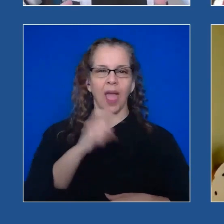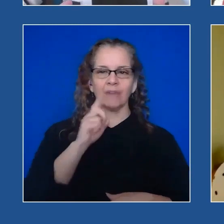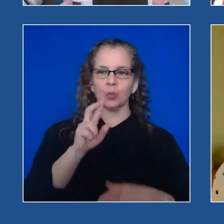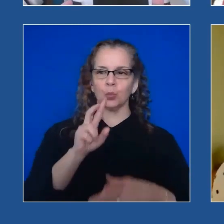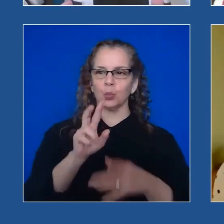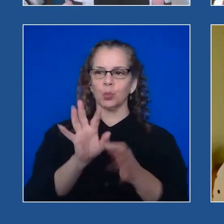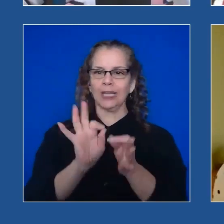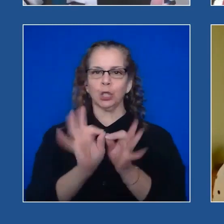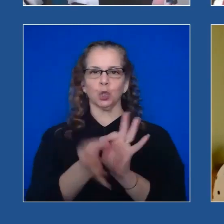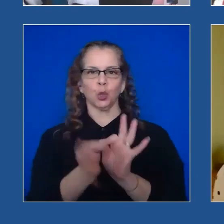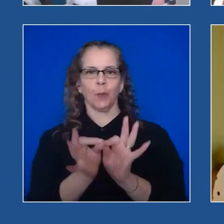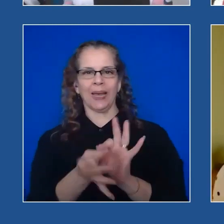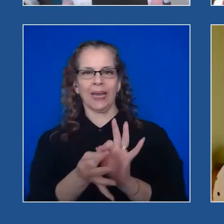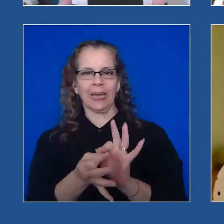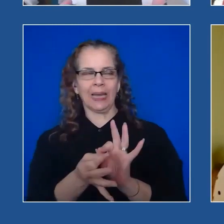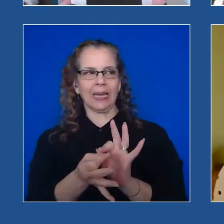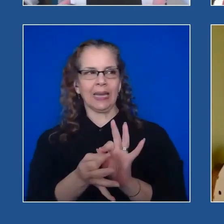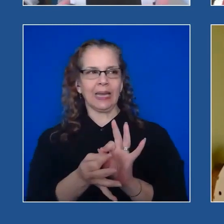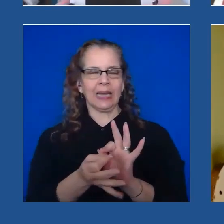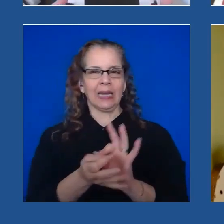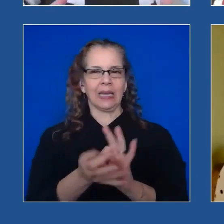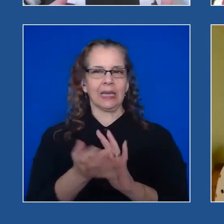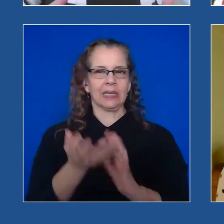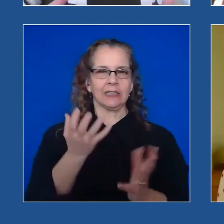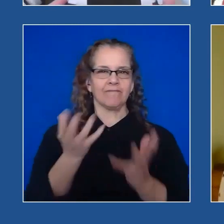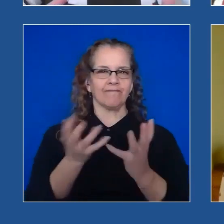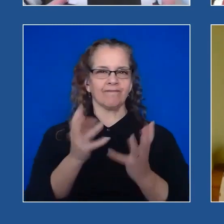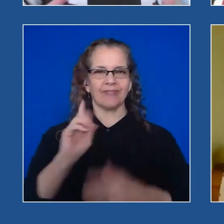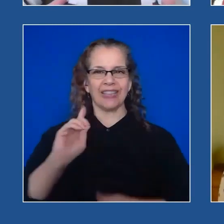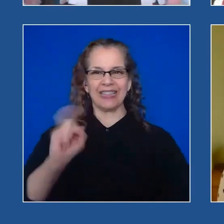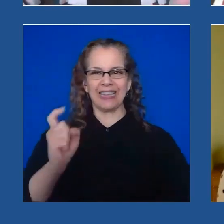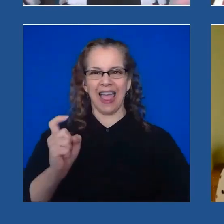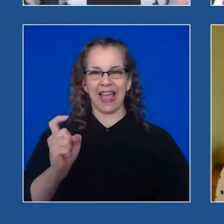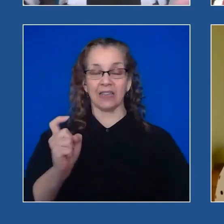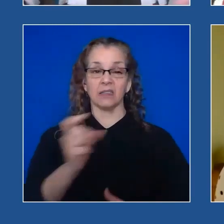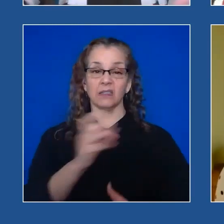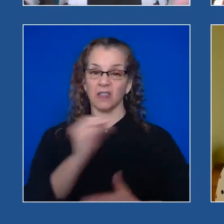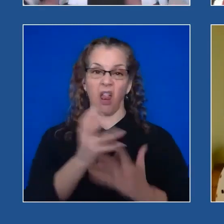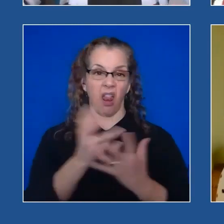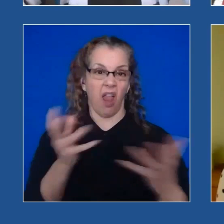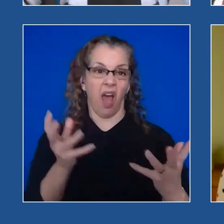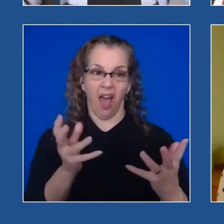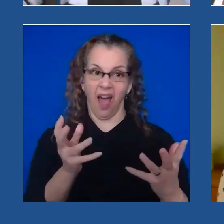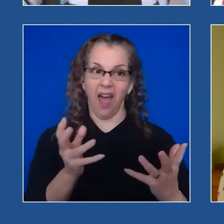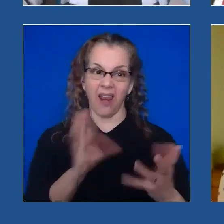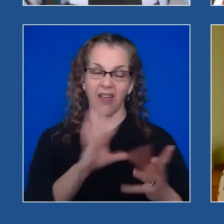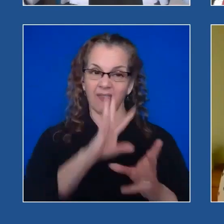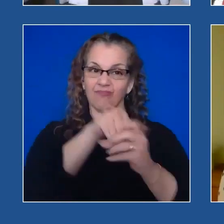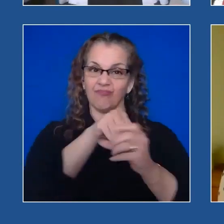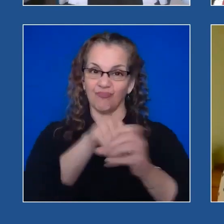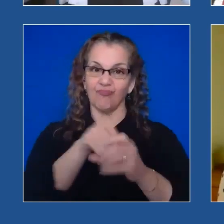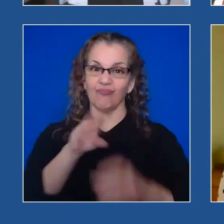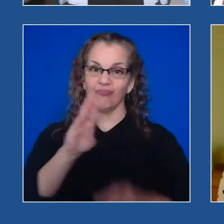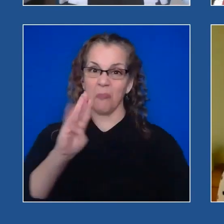the diagnosis, which also means that there's a lot of room for bias, especially gender bias, when we're thinking about these